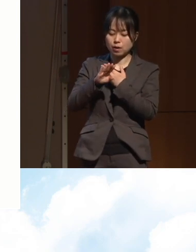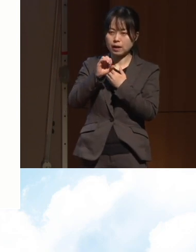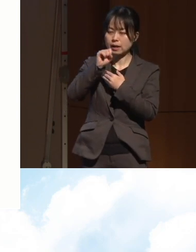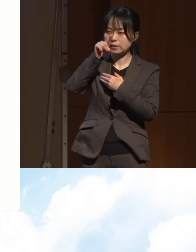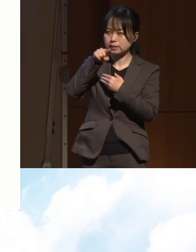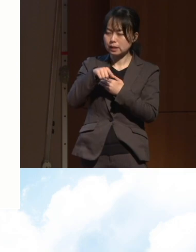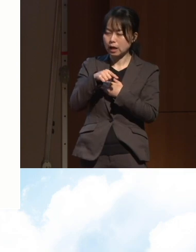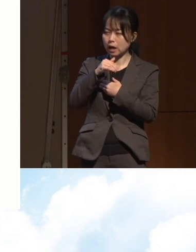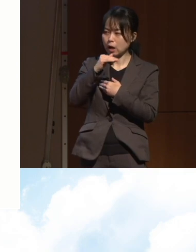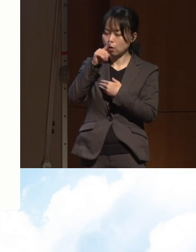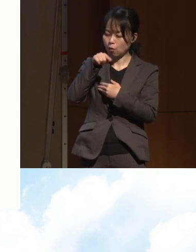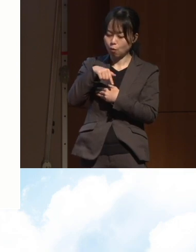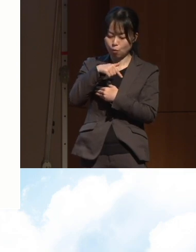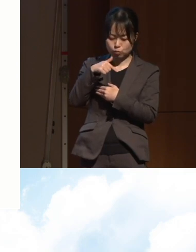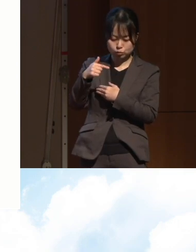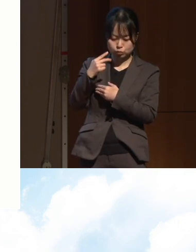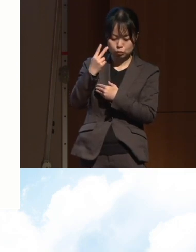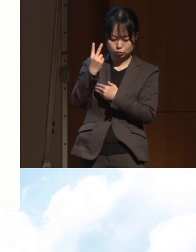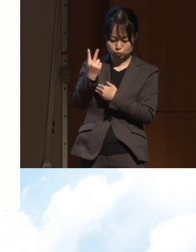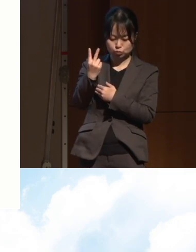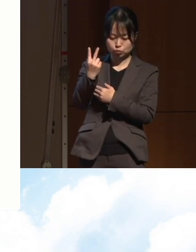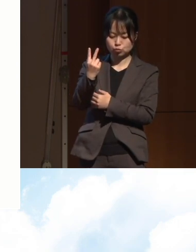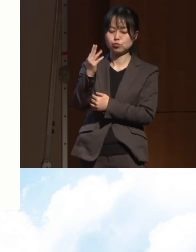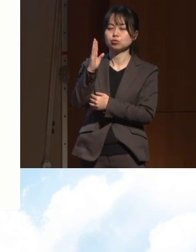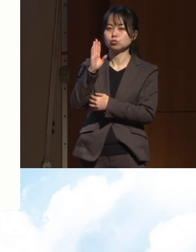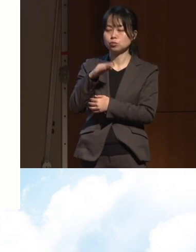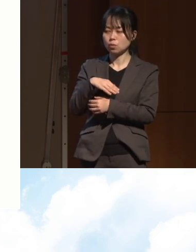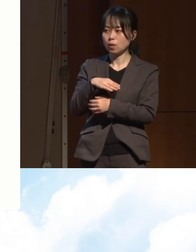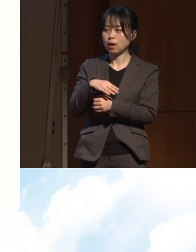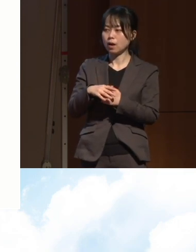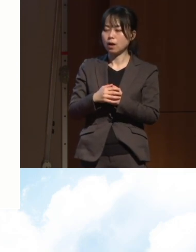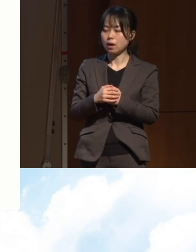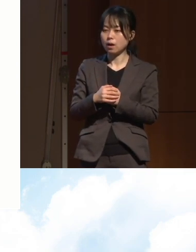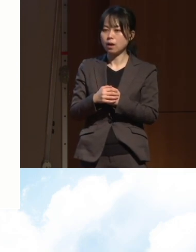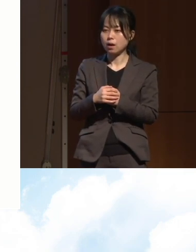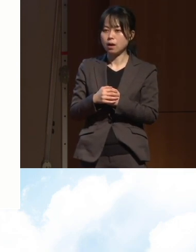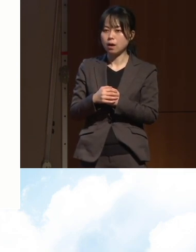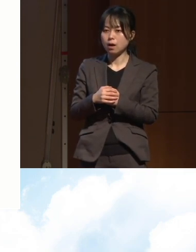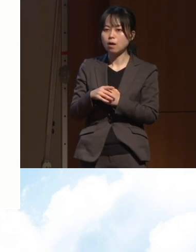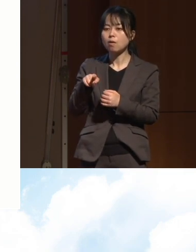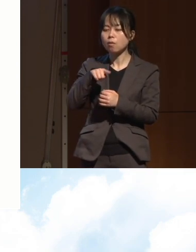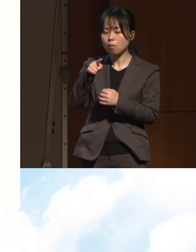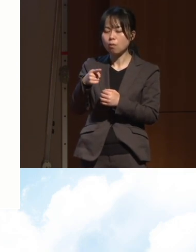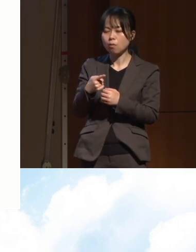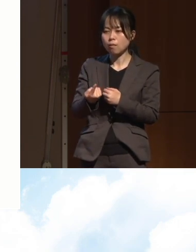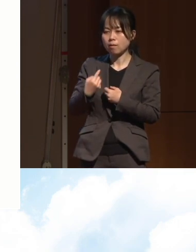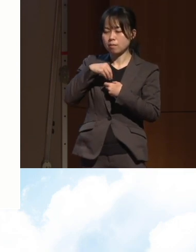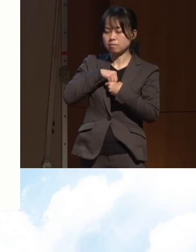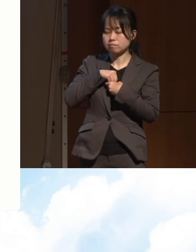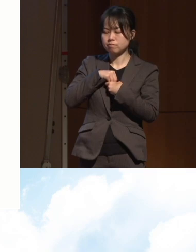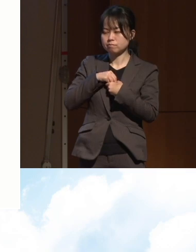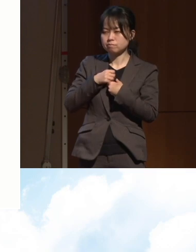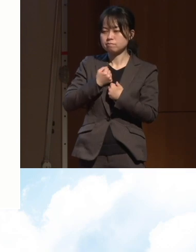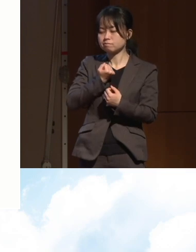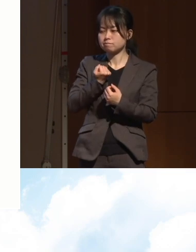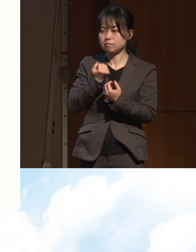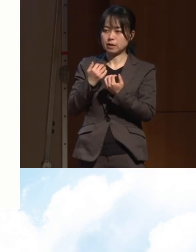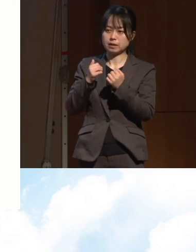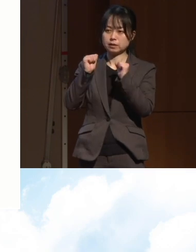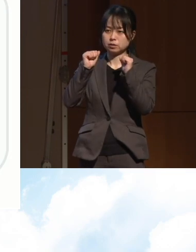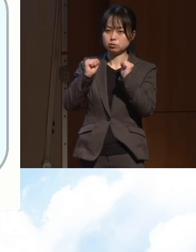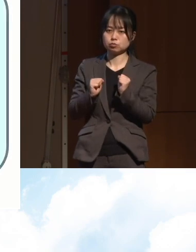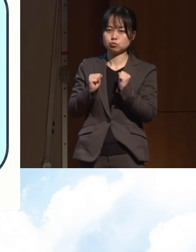these pathogens, possibly inducing silent pandemic, but control of these pathogens is an important